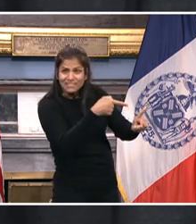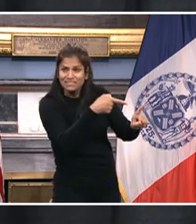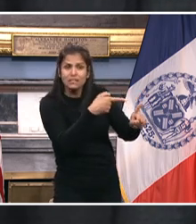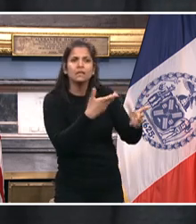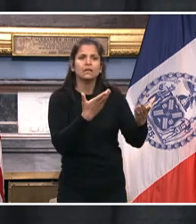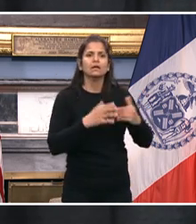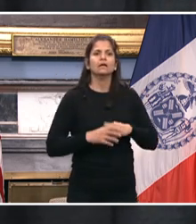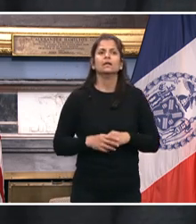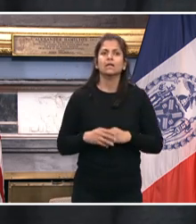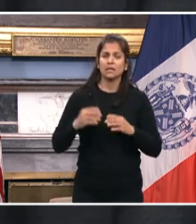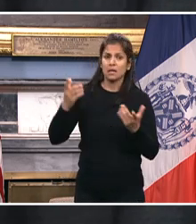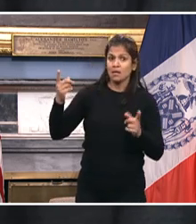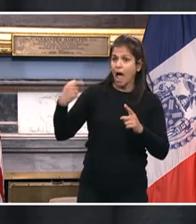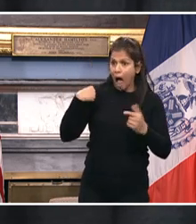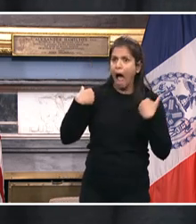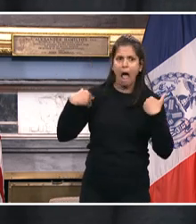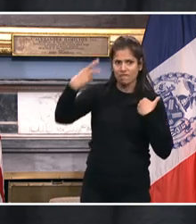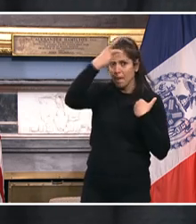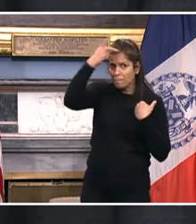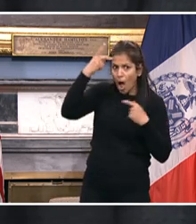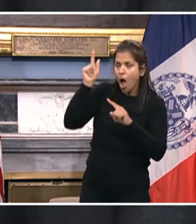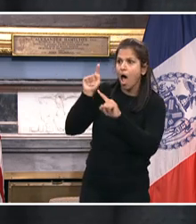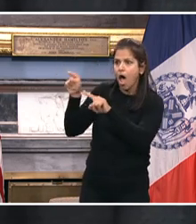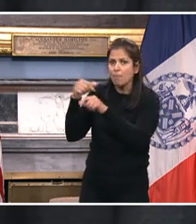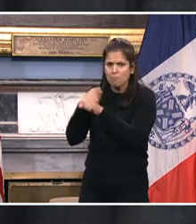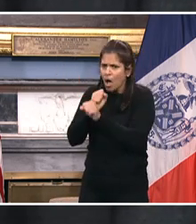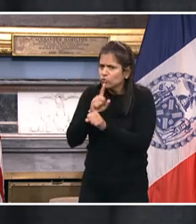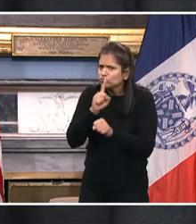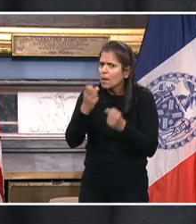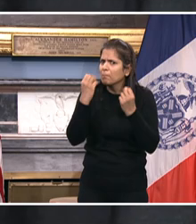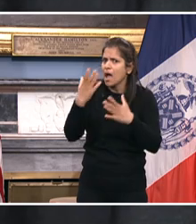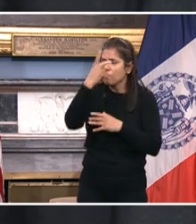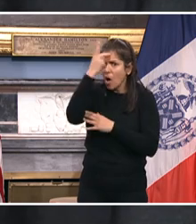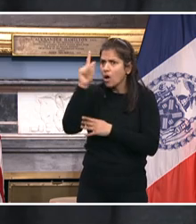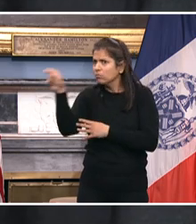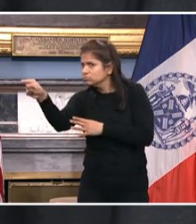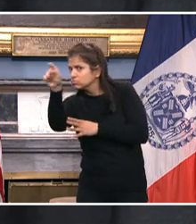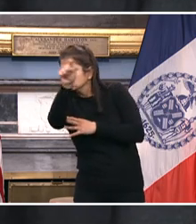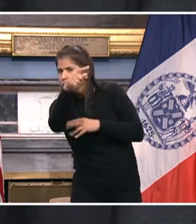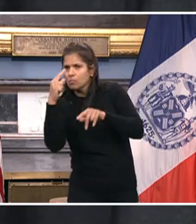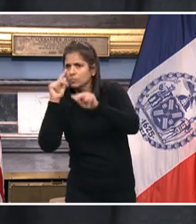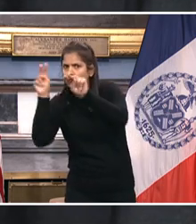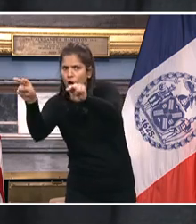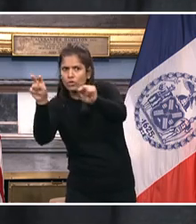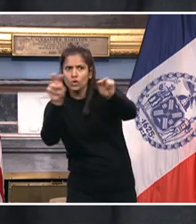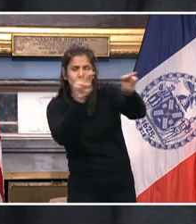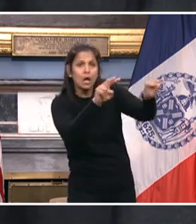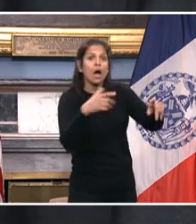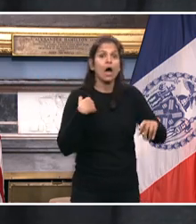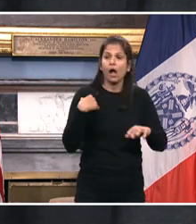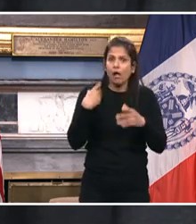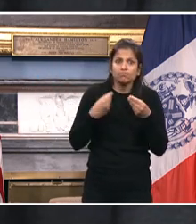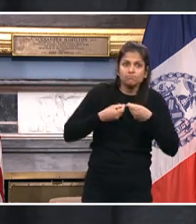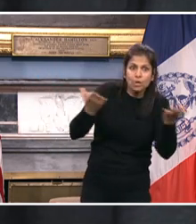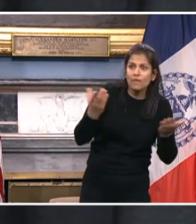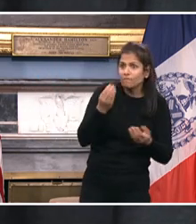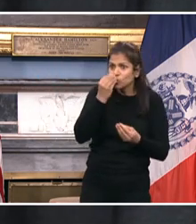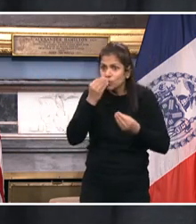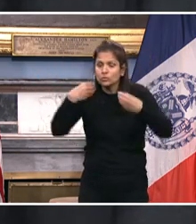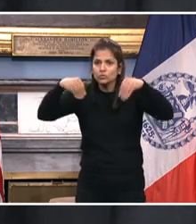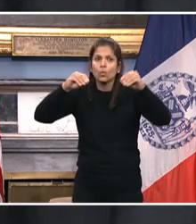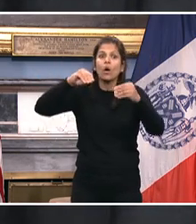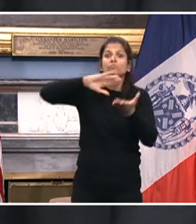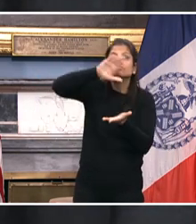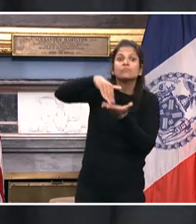Commissioner Shea daily about this, that, you know, all the places with the supermarkets, the pharmacies, the parks,